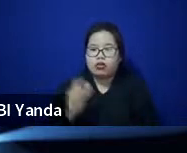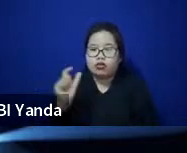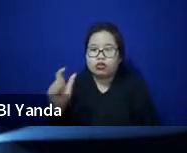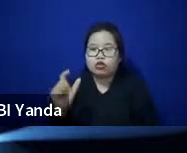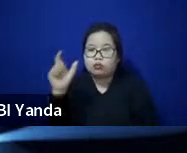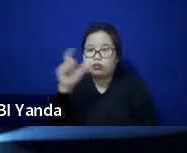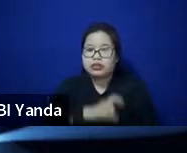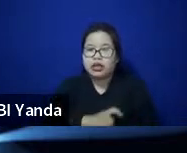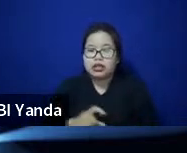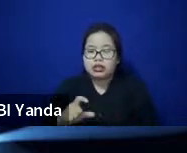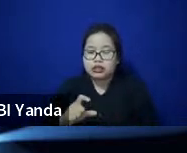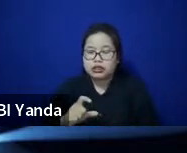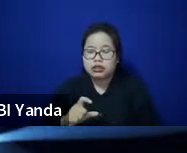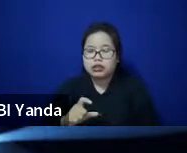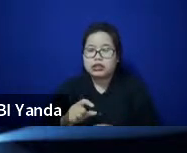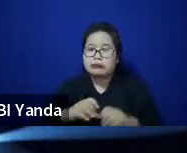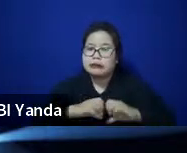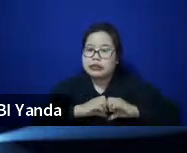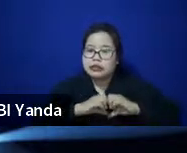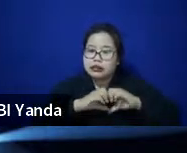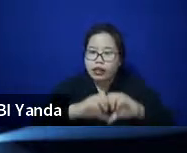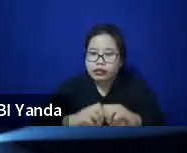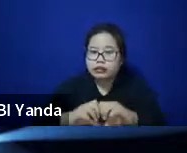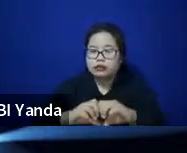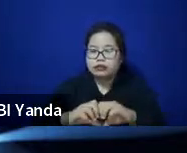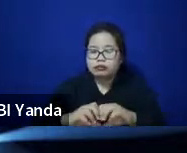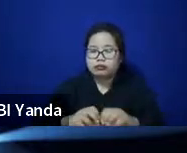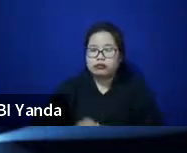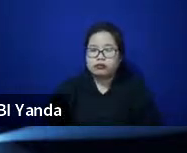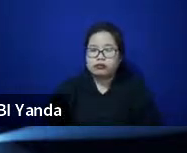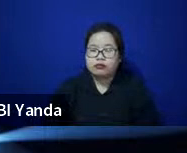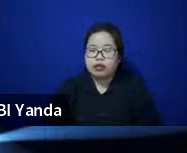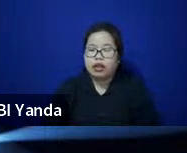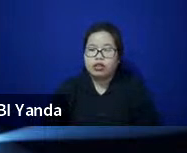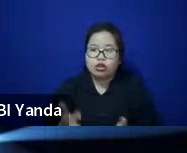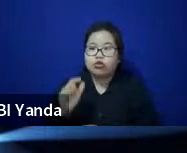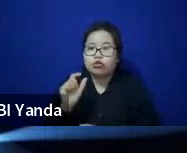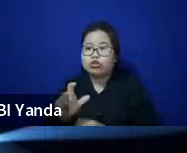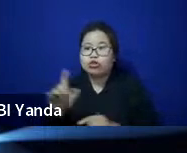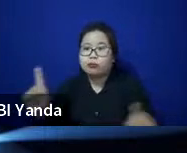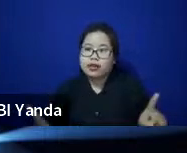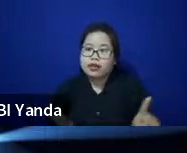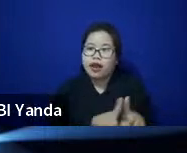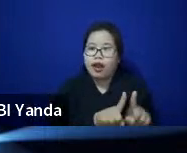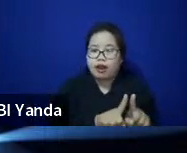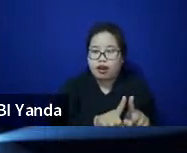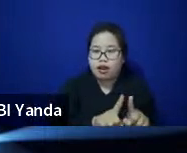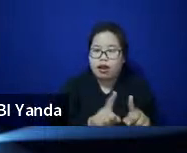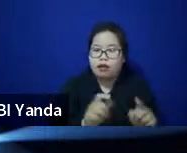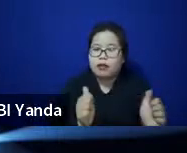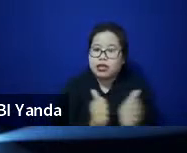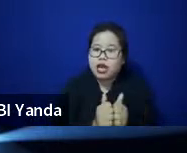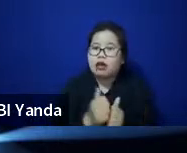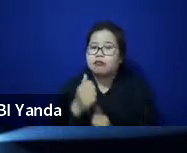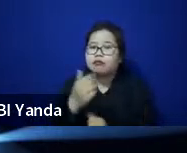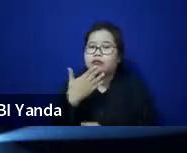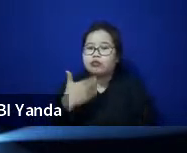fall in love, to marry, to have children.